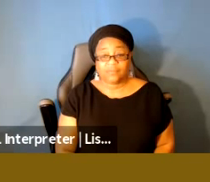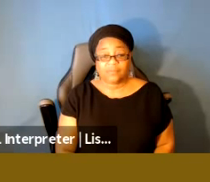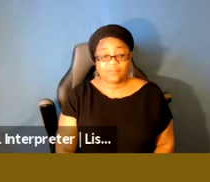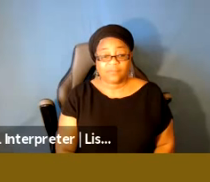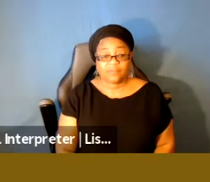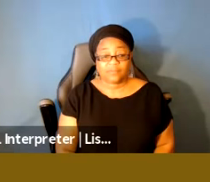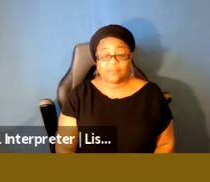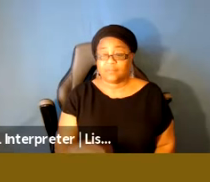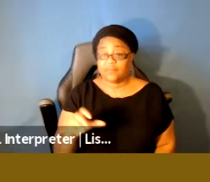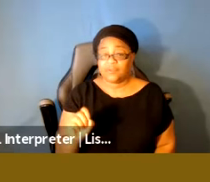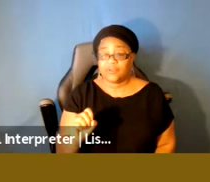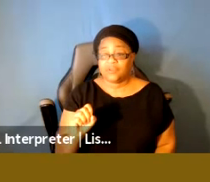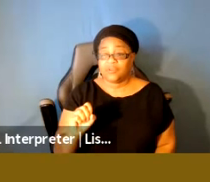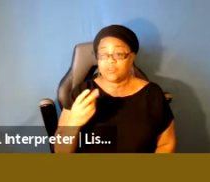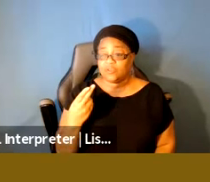Shante.